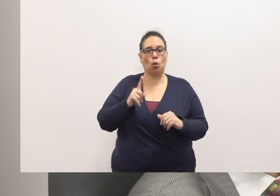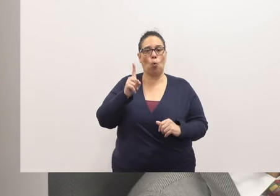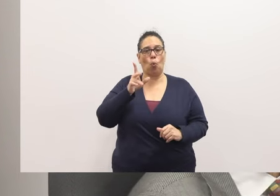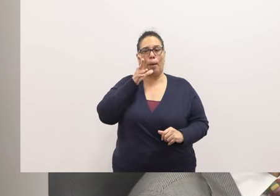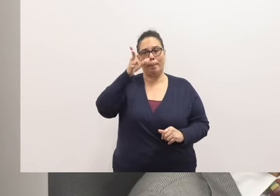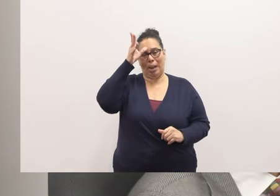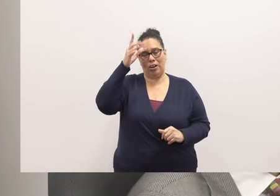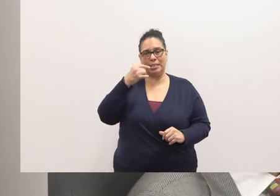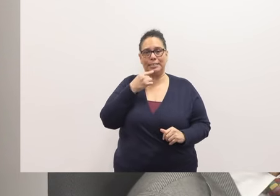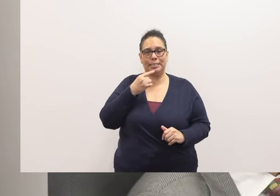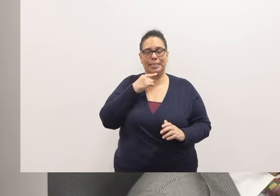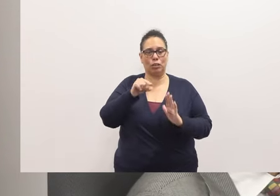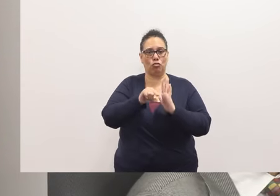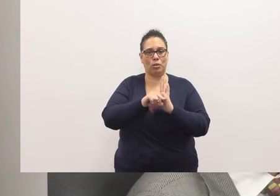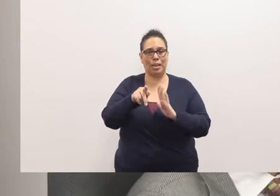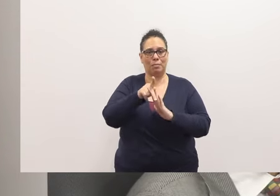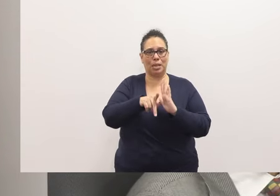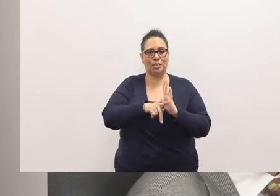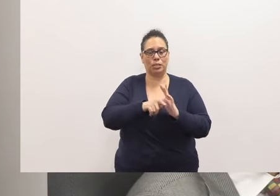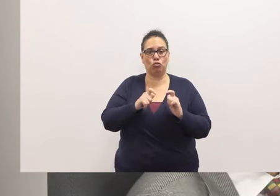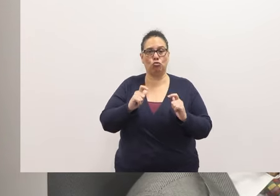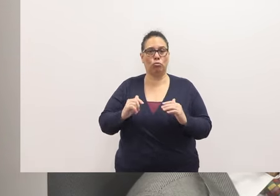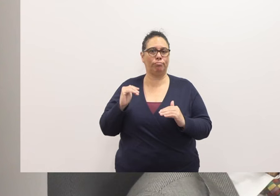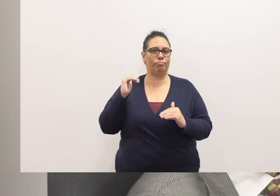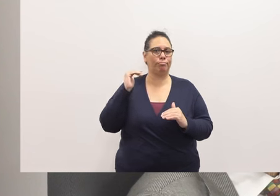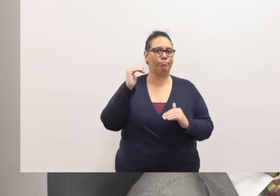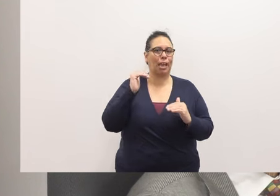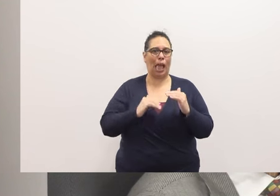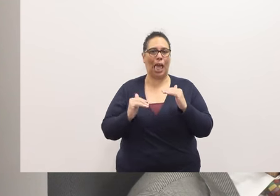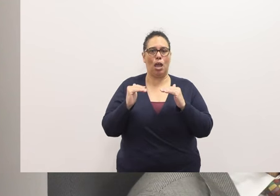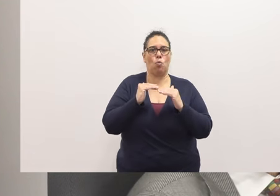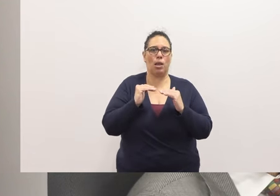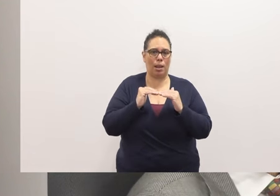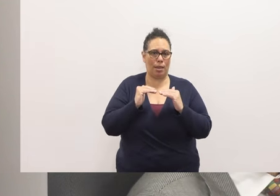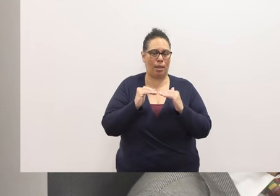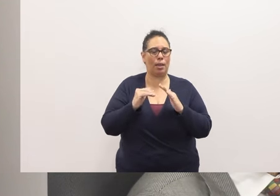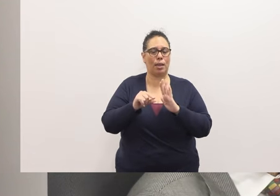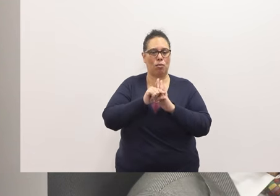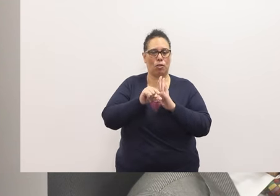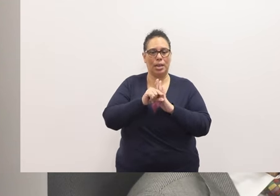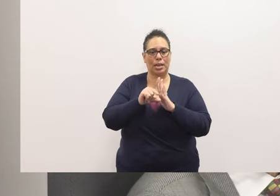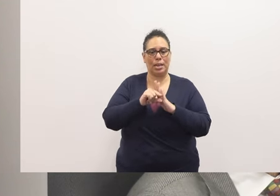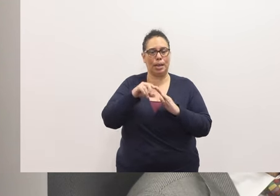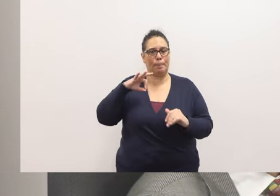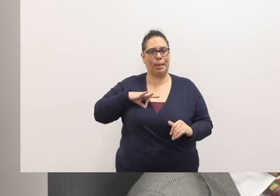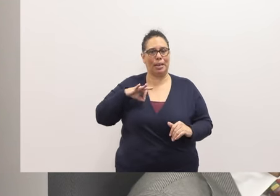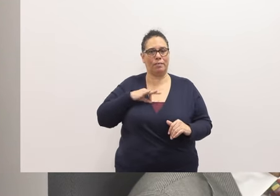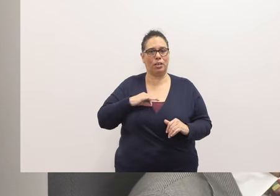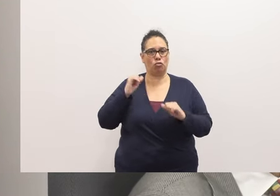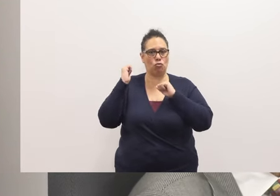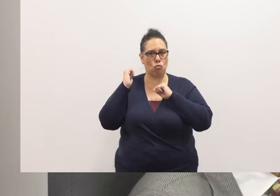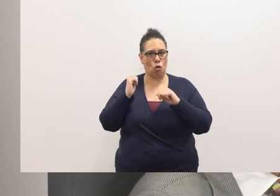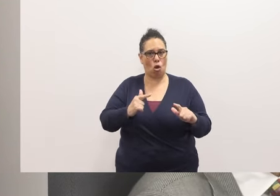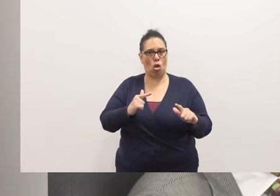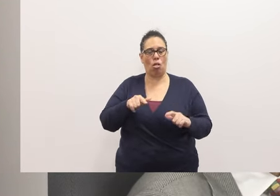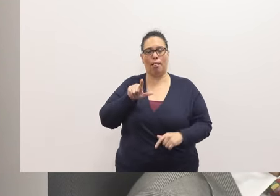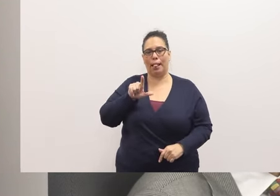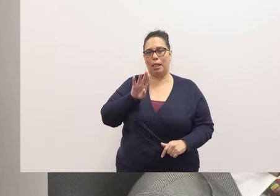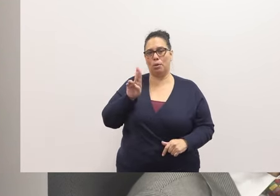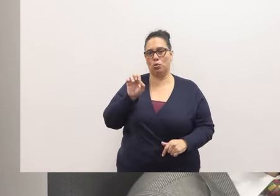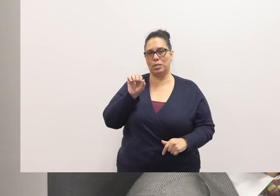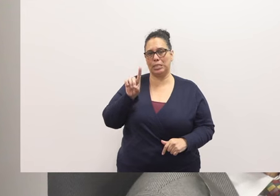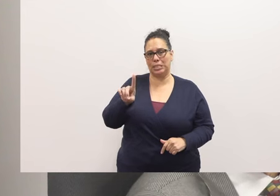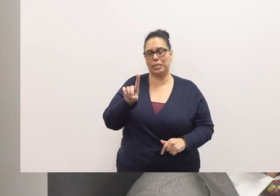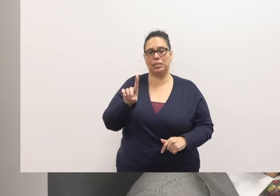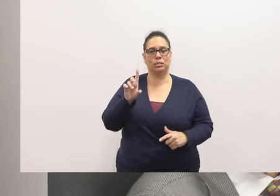said, this grading policy is a huge step towards equity in grading beneficial to all LBUSD